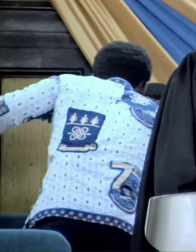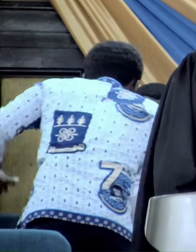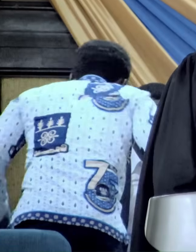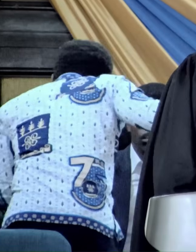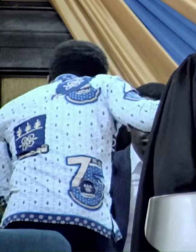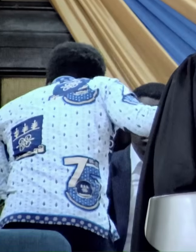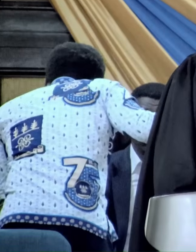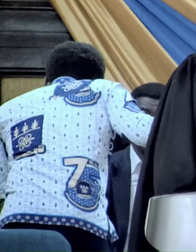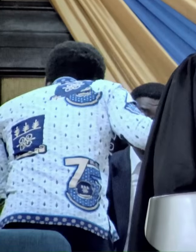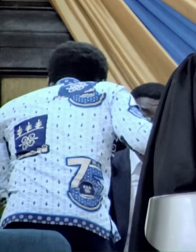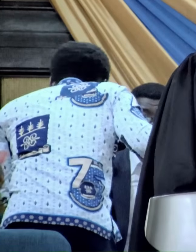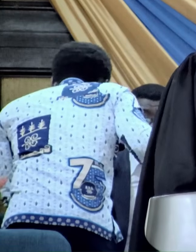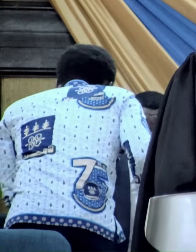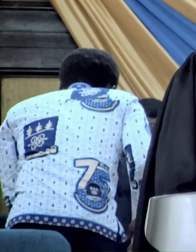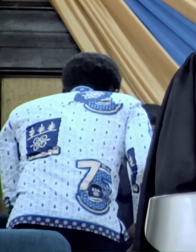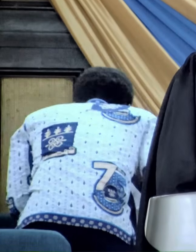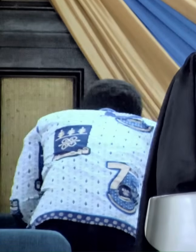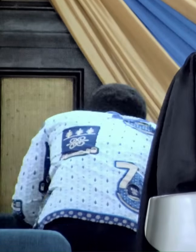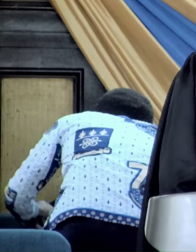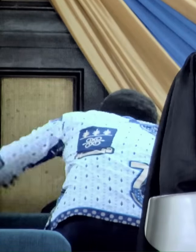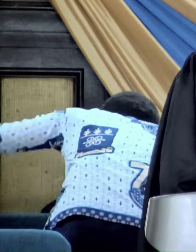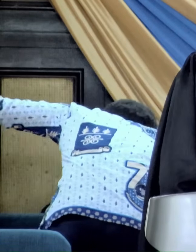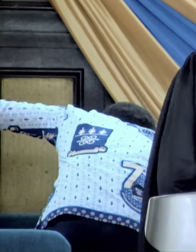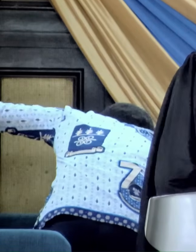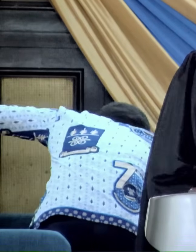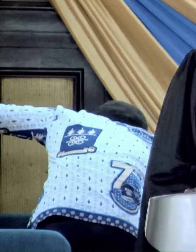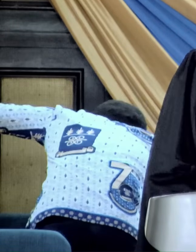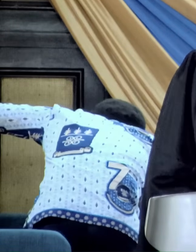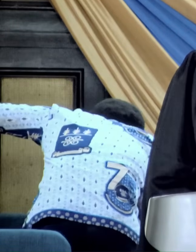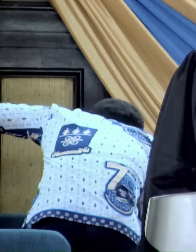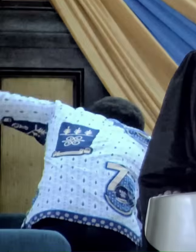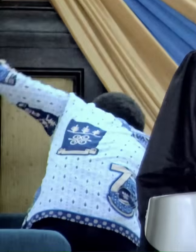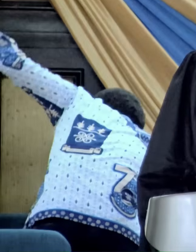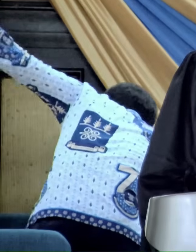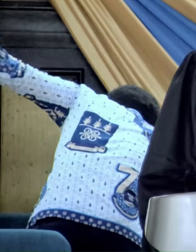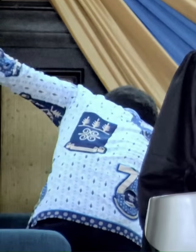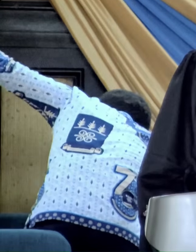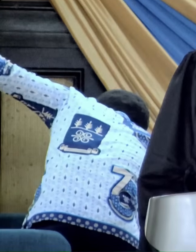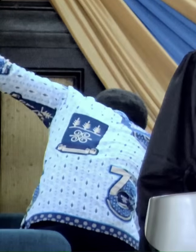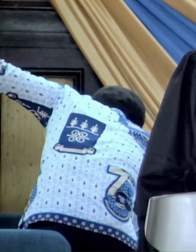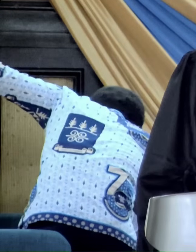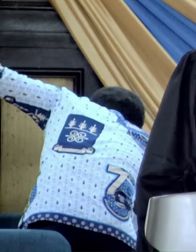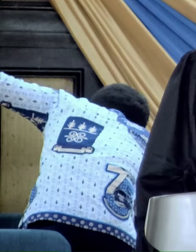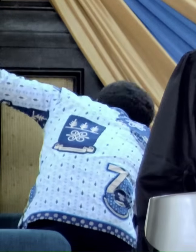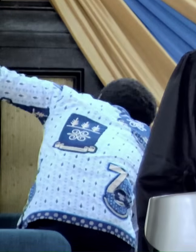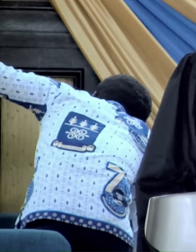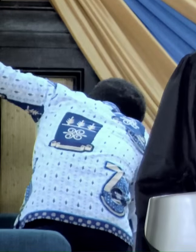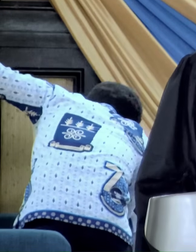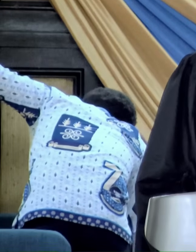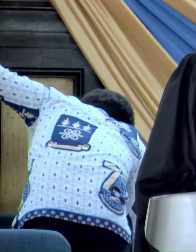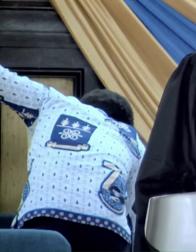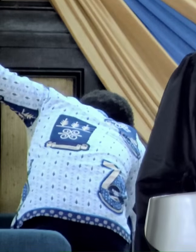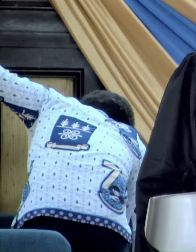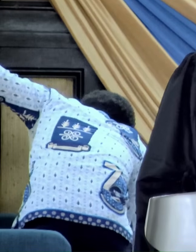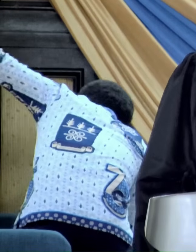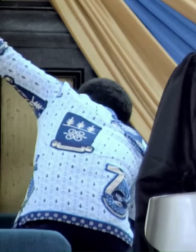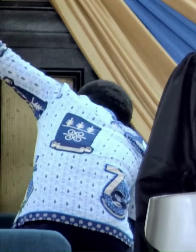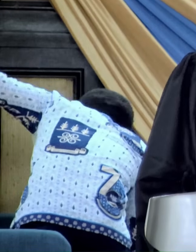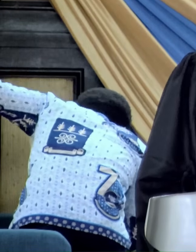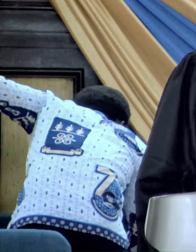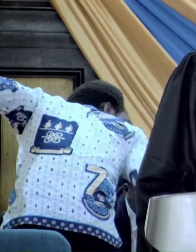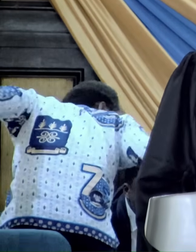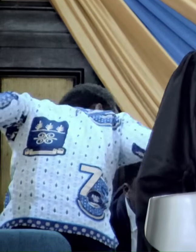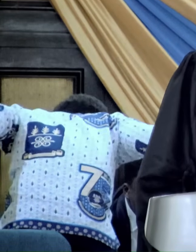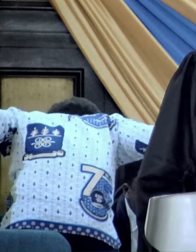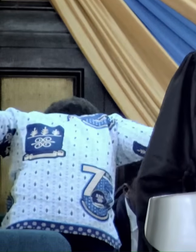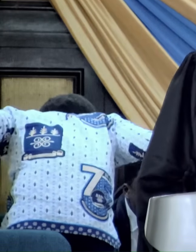Welcome to the Great Hall of the University of Ghana. This morning, we are happy to receive our graduates from the College